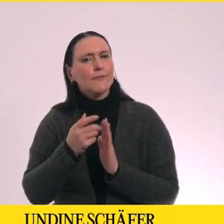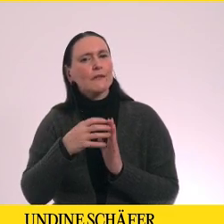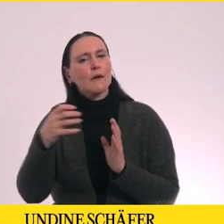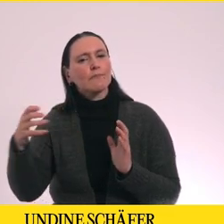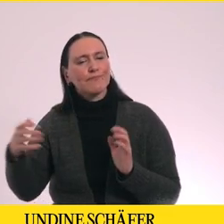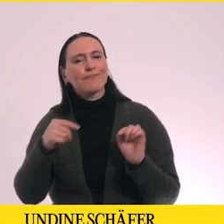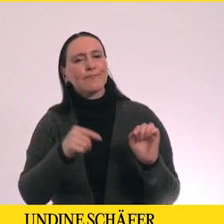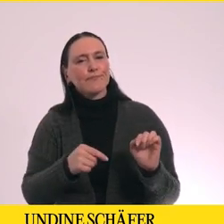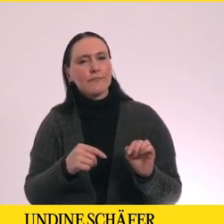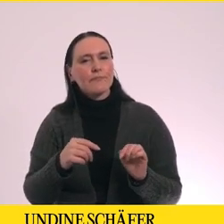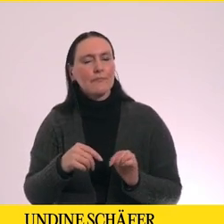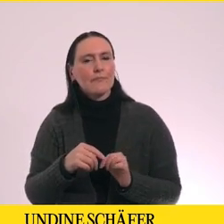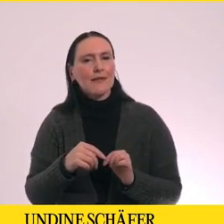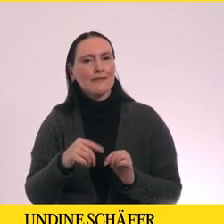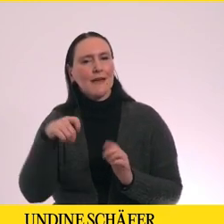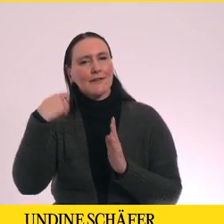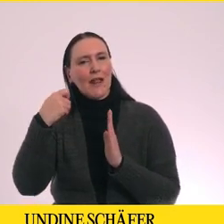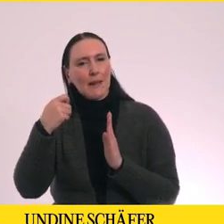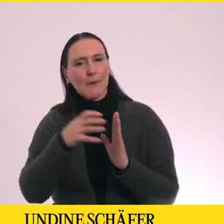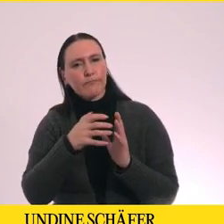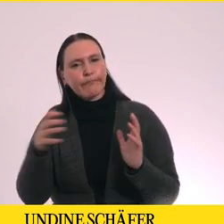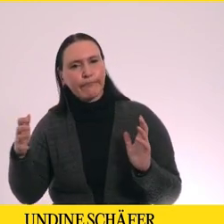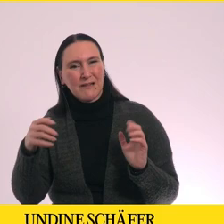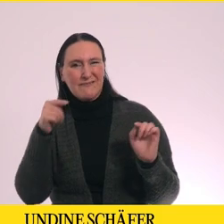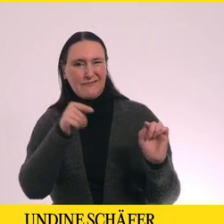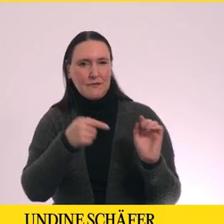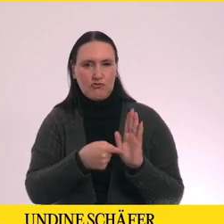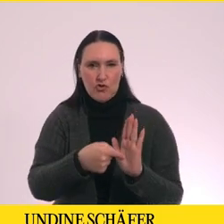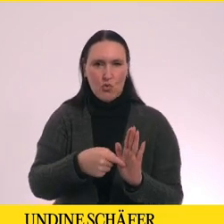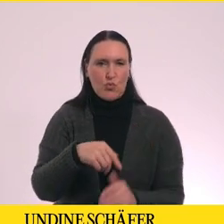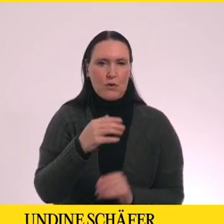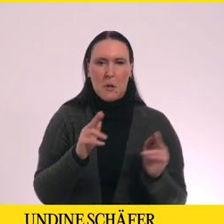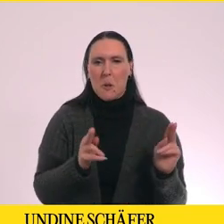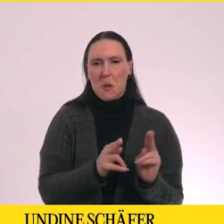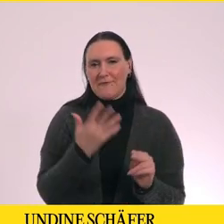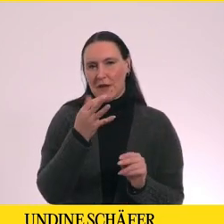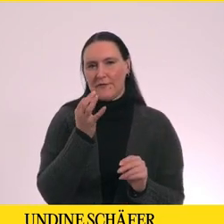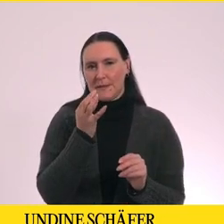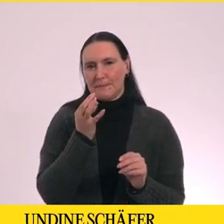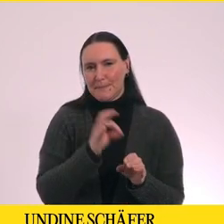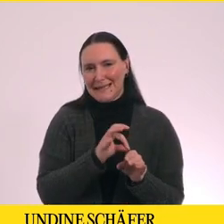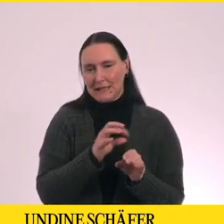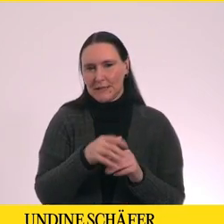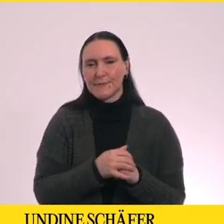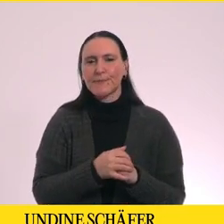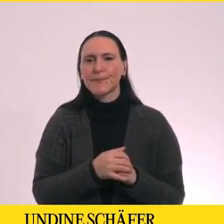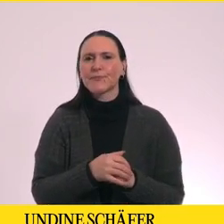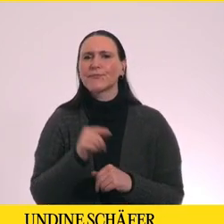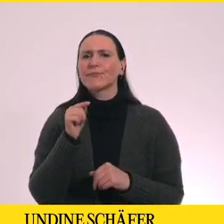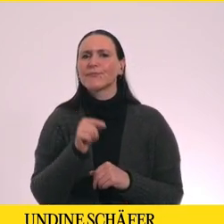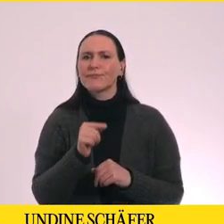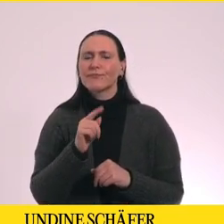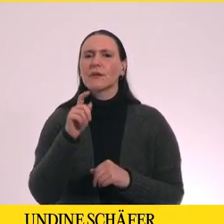first 5 minutes of it. So if we could show the project artworks film now,